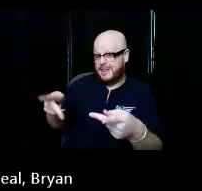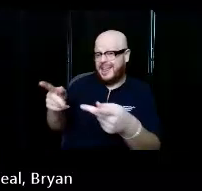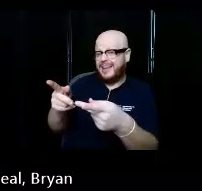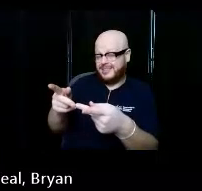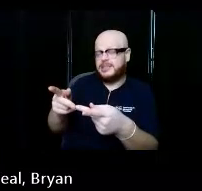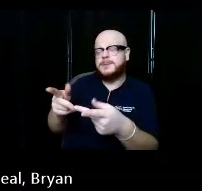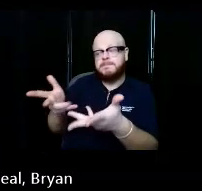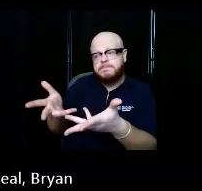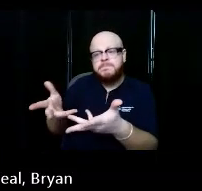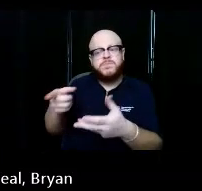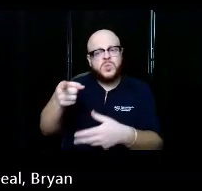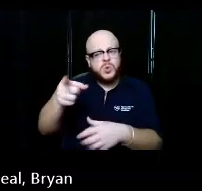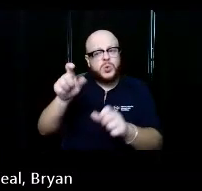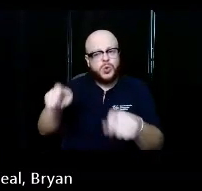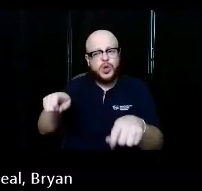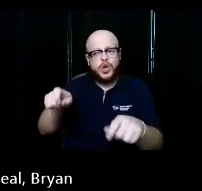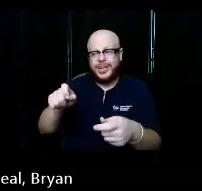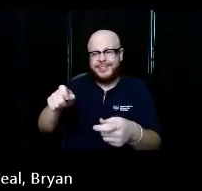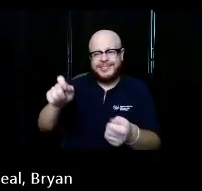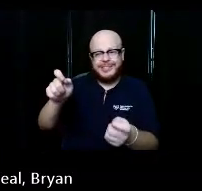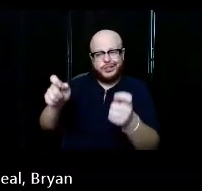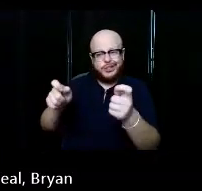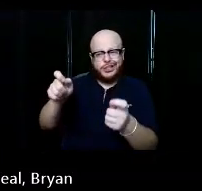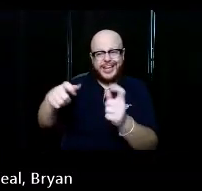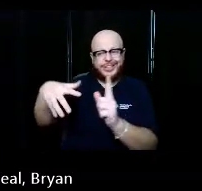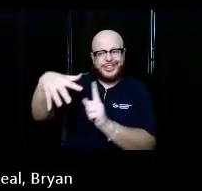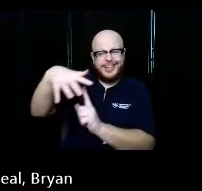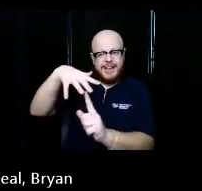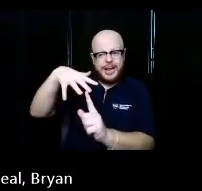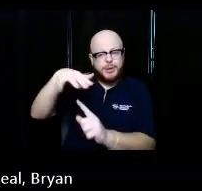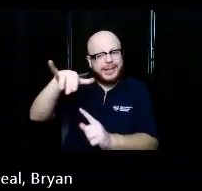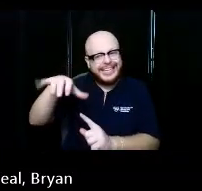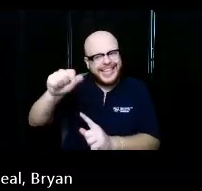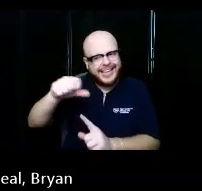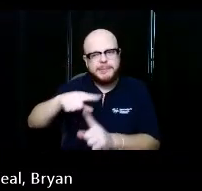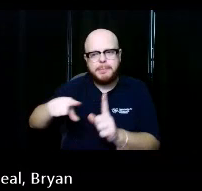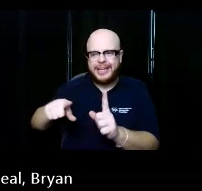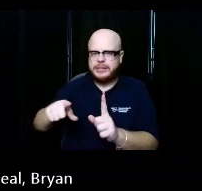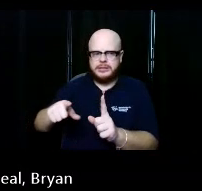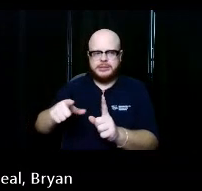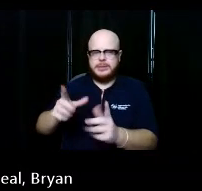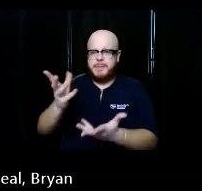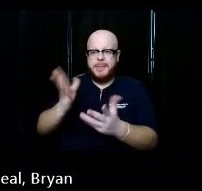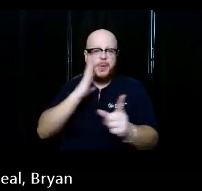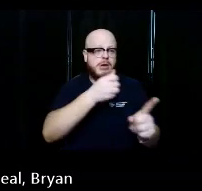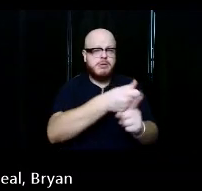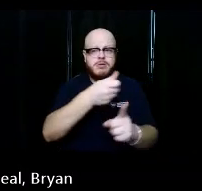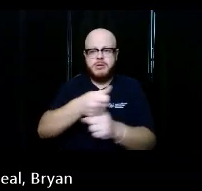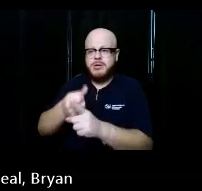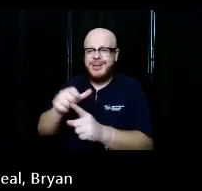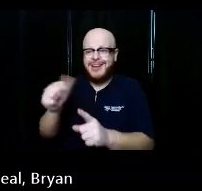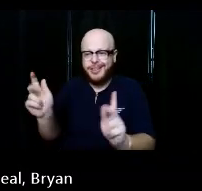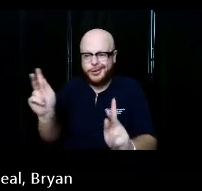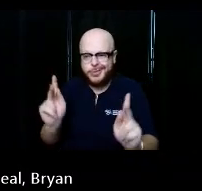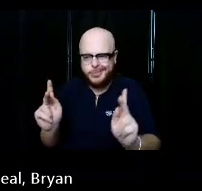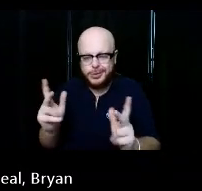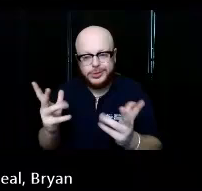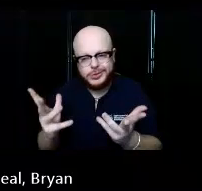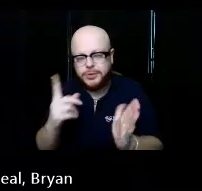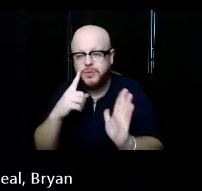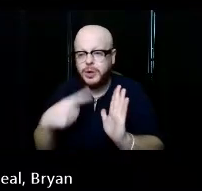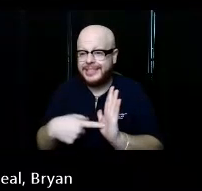to make it adjustable, but then that might change what everybody needs. So just using the office environment where we have the